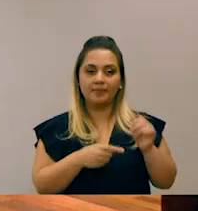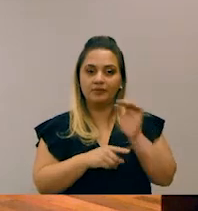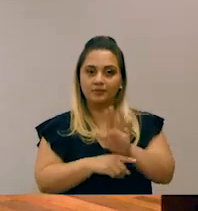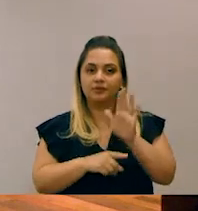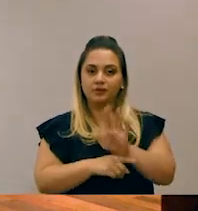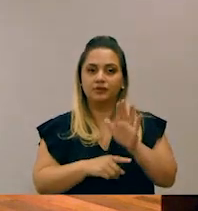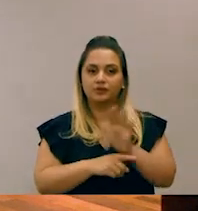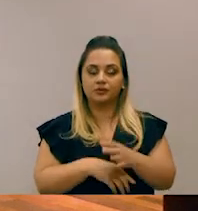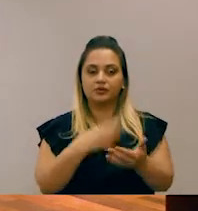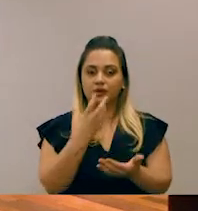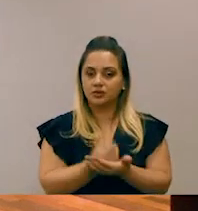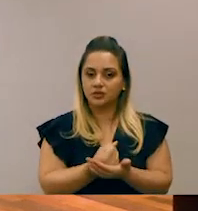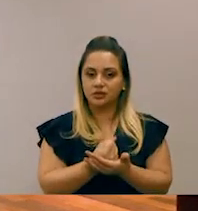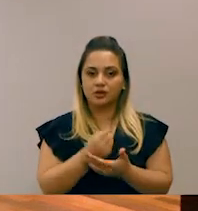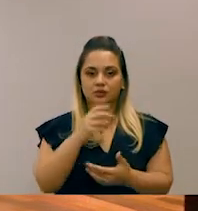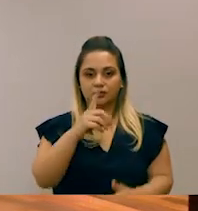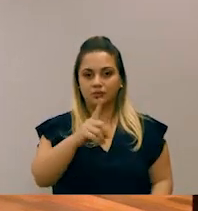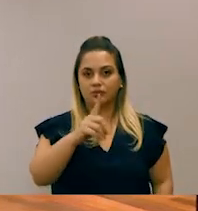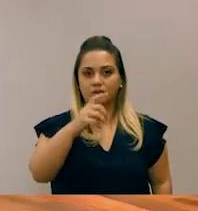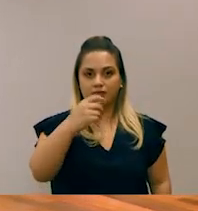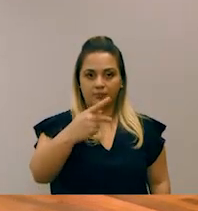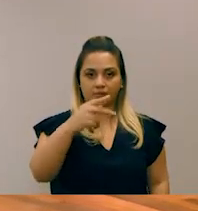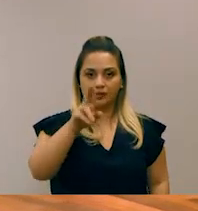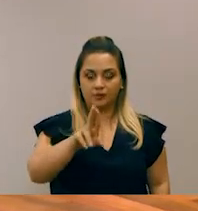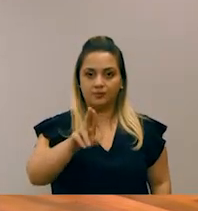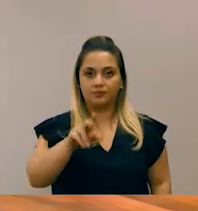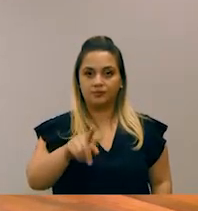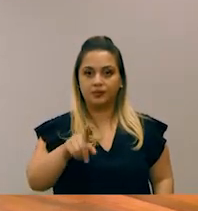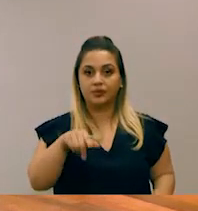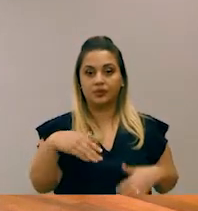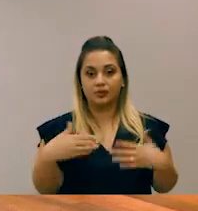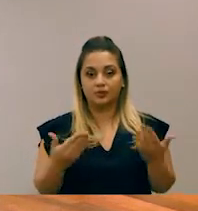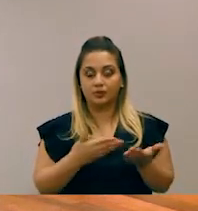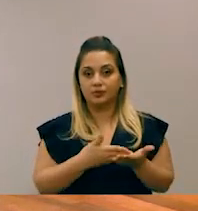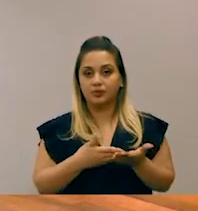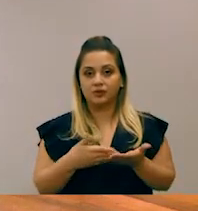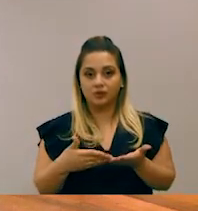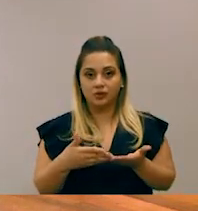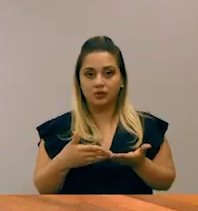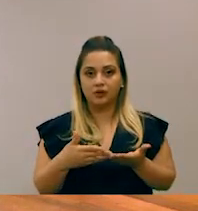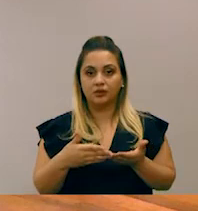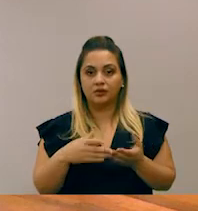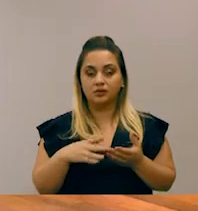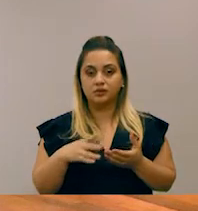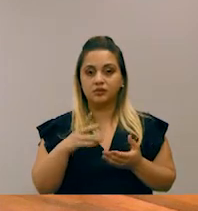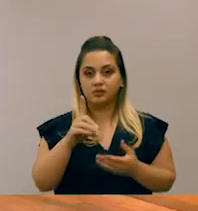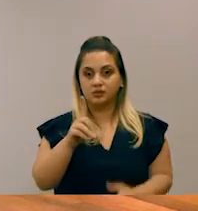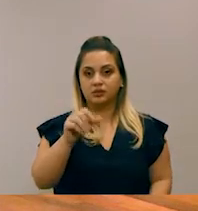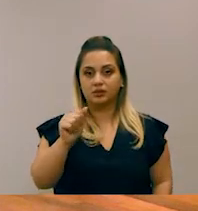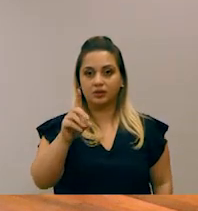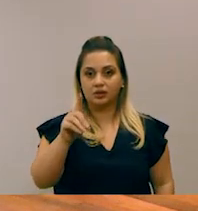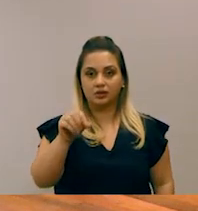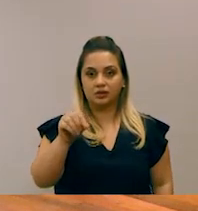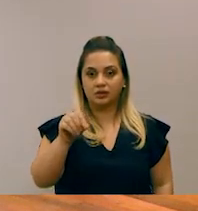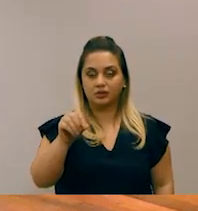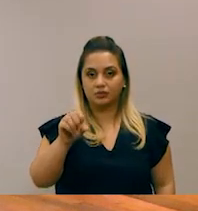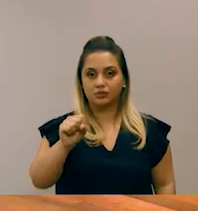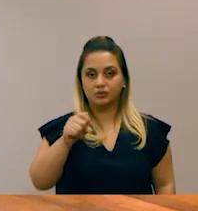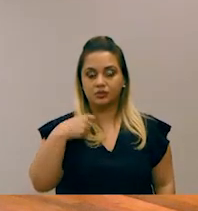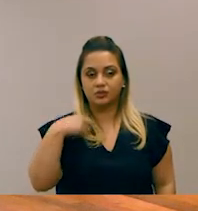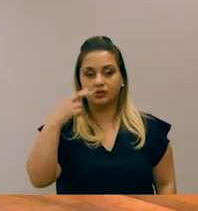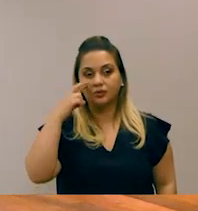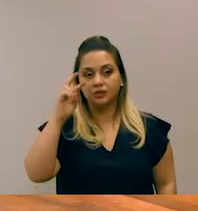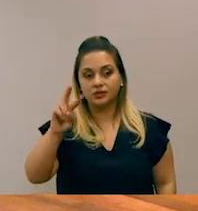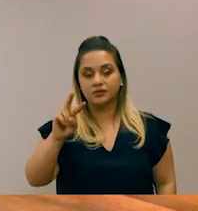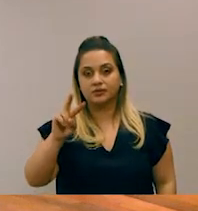assisted data, the reports, the data in the reports. And so based on this information and these data, we are